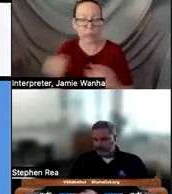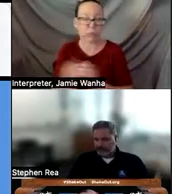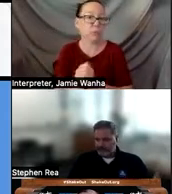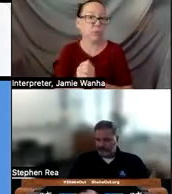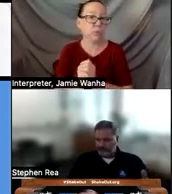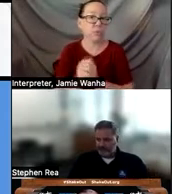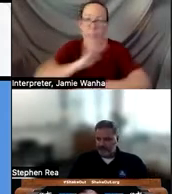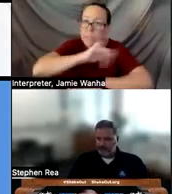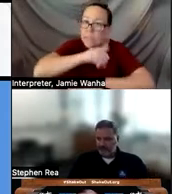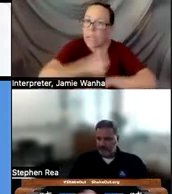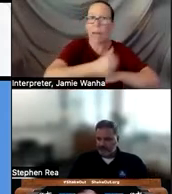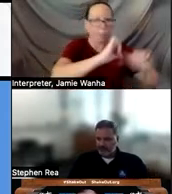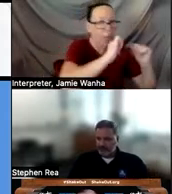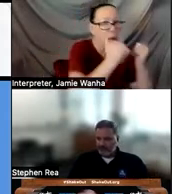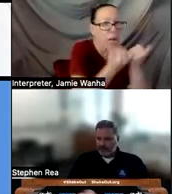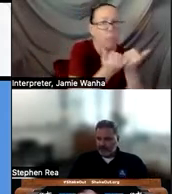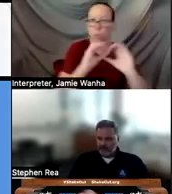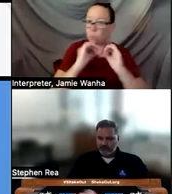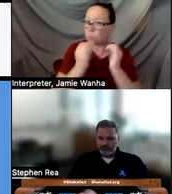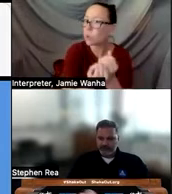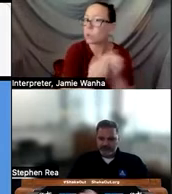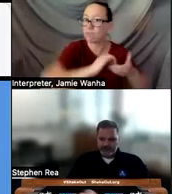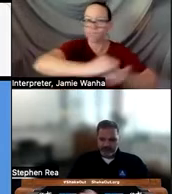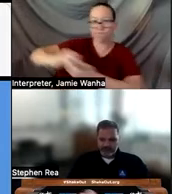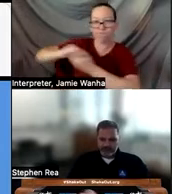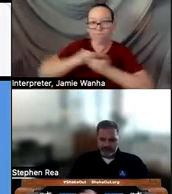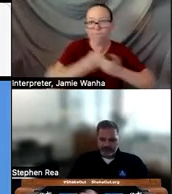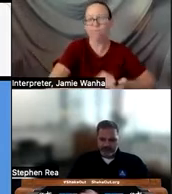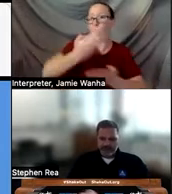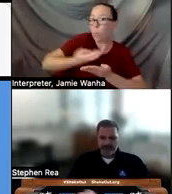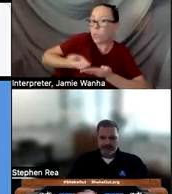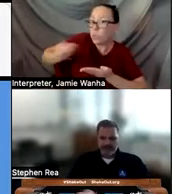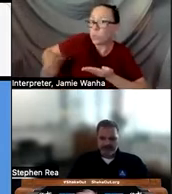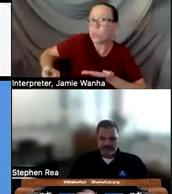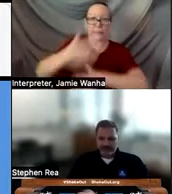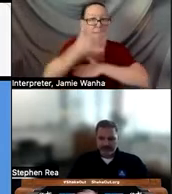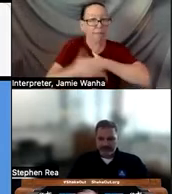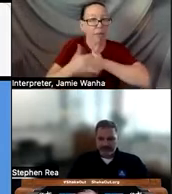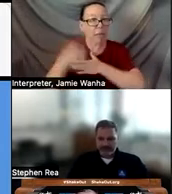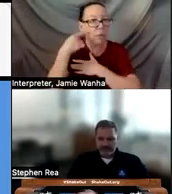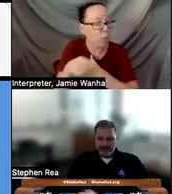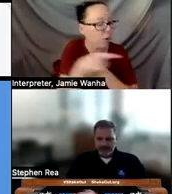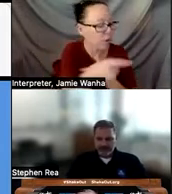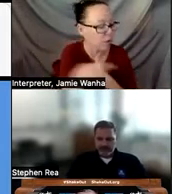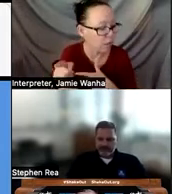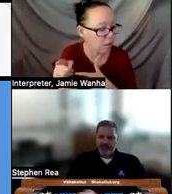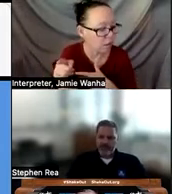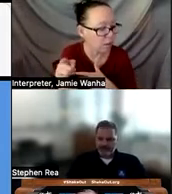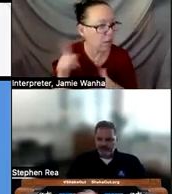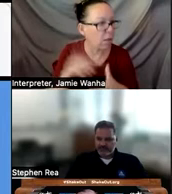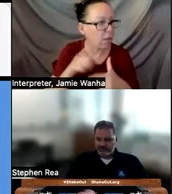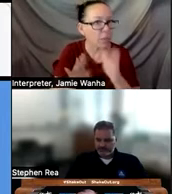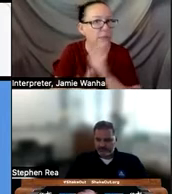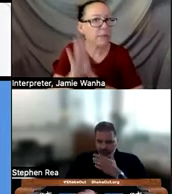all the agencies that respond, ensure the resources are available and move to the right places at the right time. And then we develop